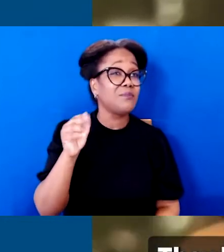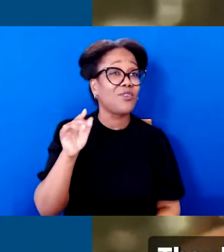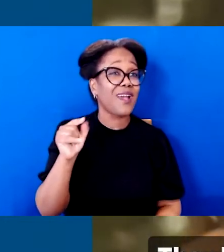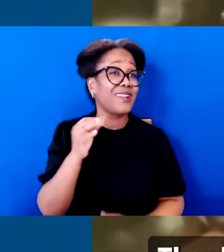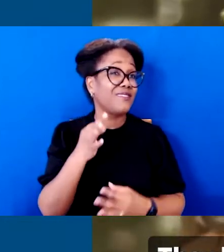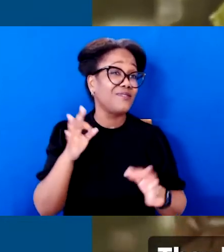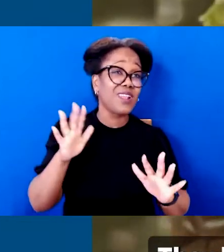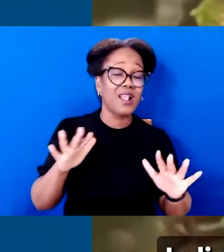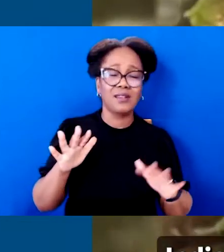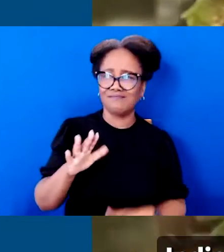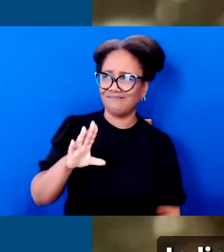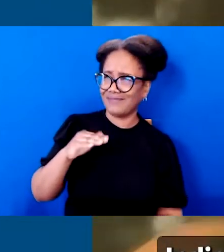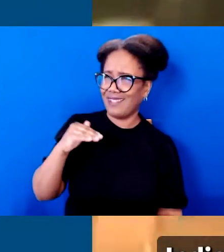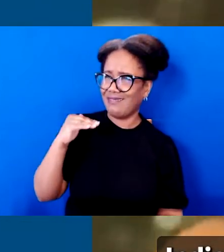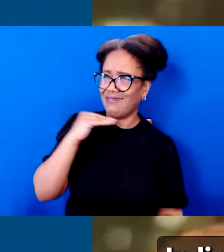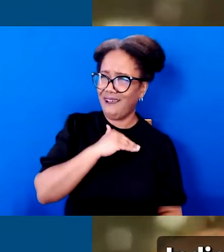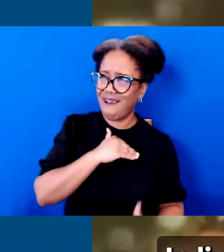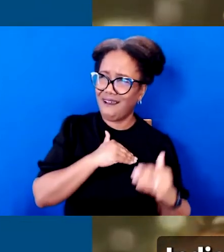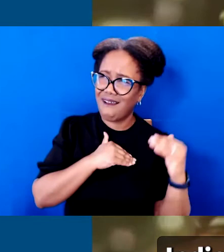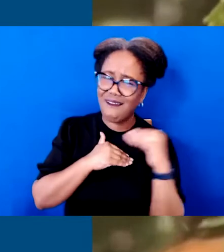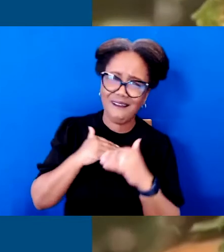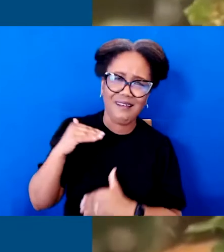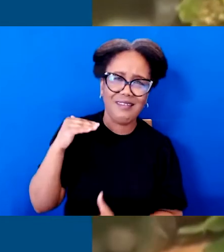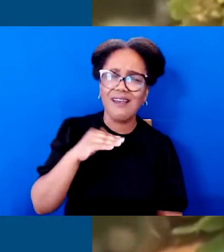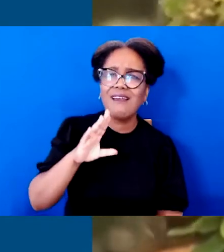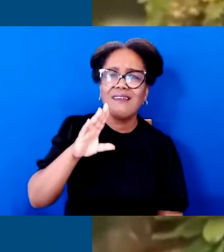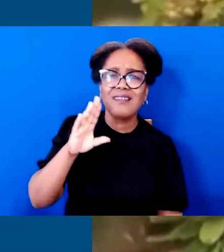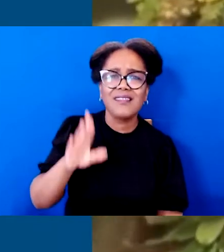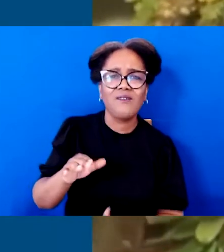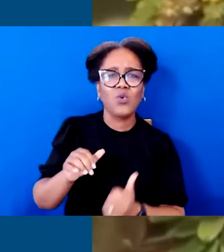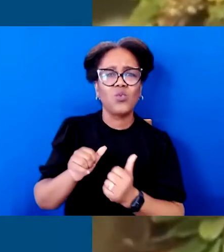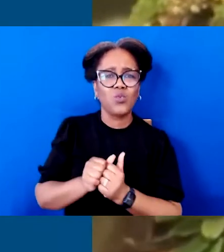They have never been democratic with Indians. They have never been democratic with Hawaiians.